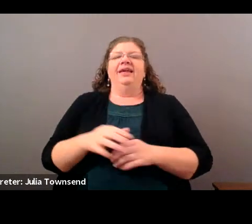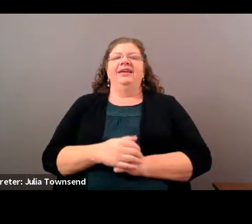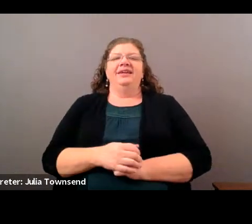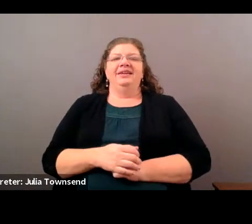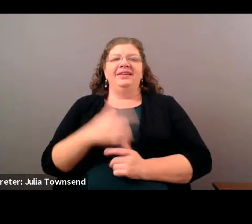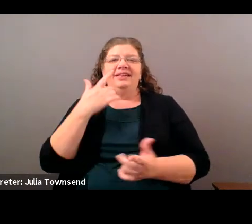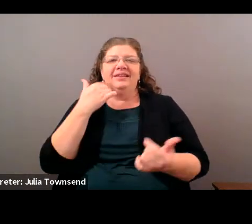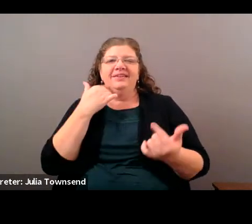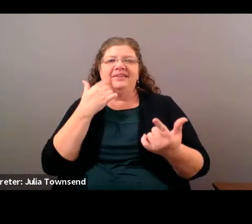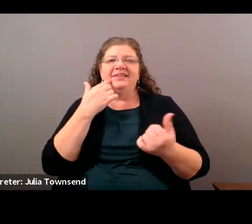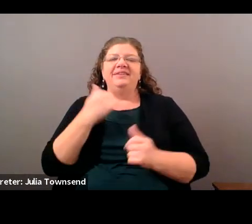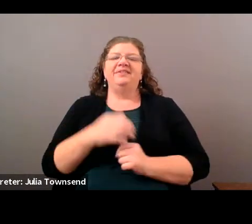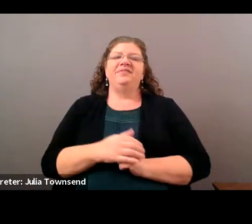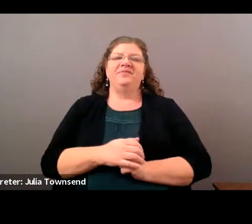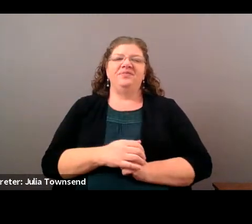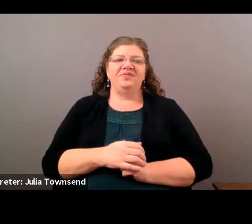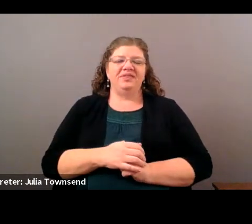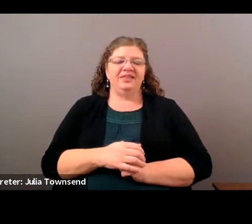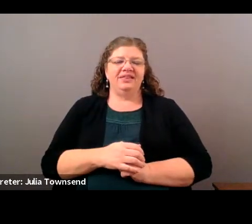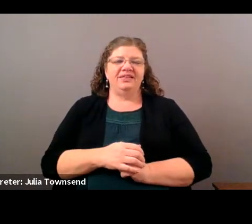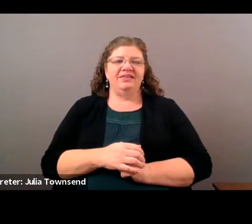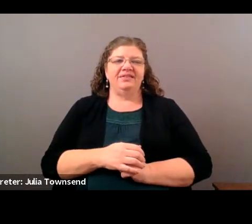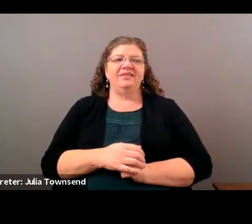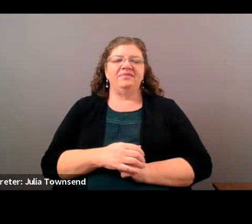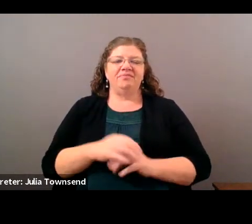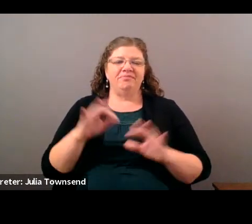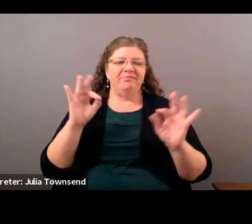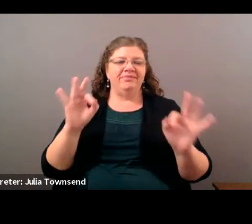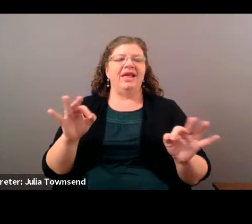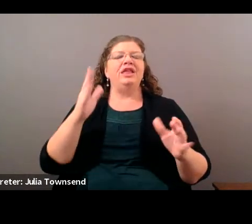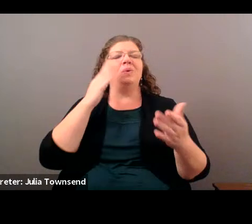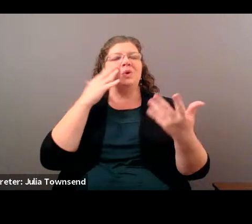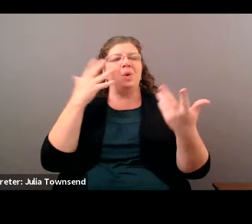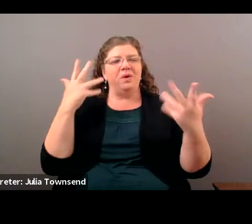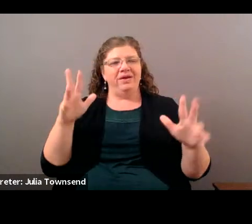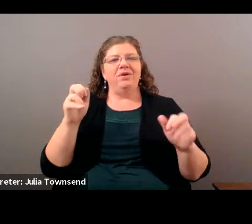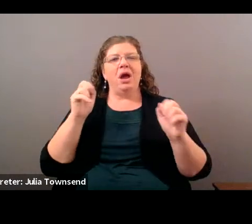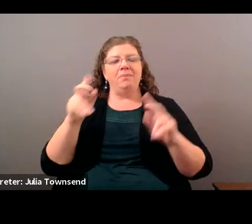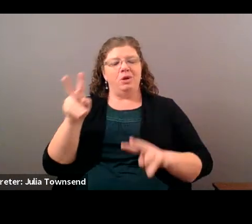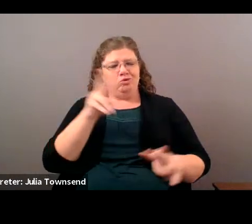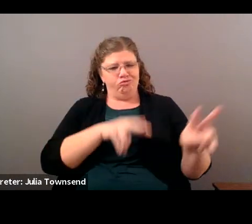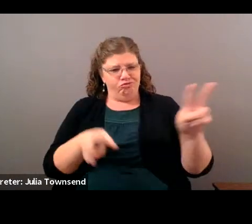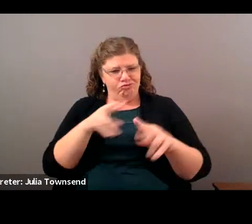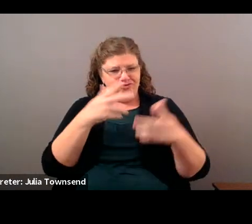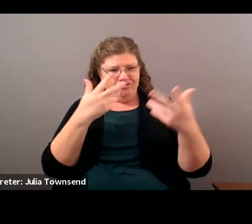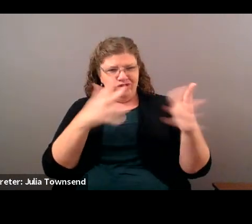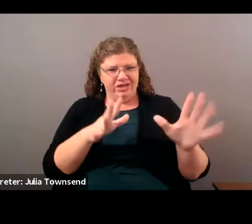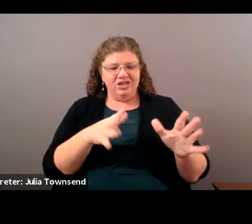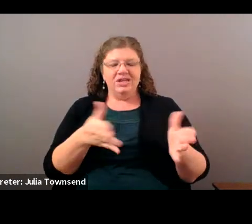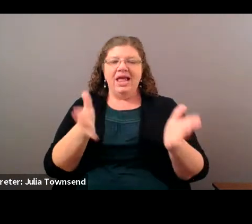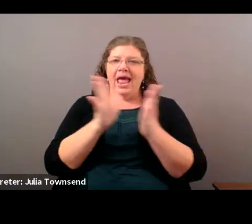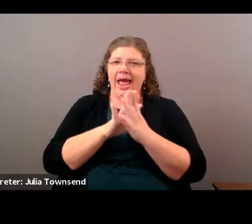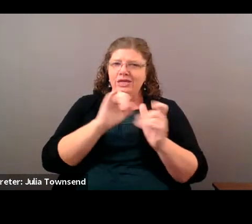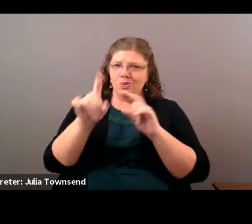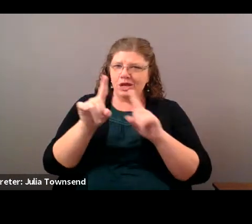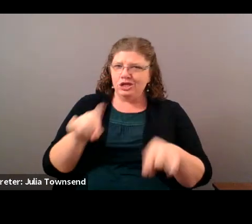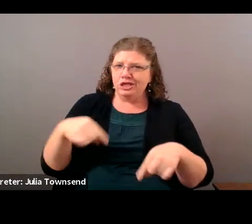That thing. I think we know. We've had an opportunity to review it and also ask you questions up